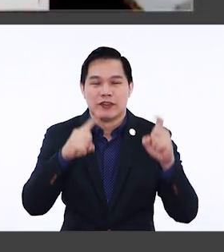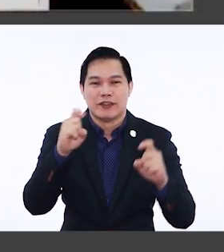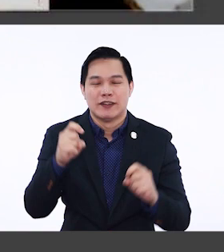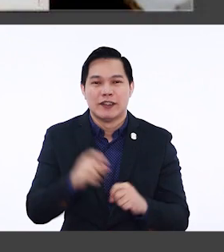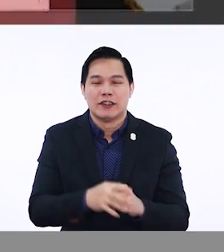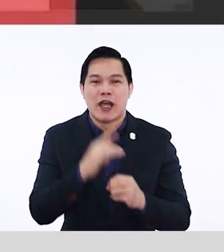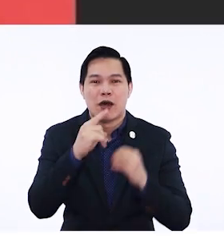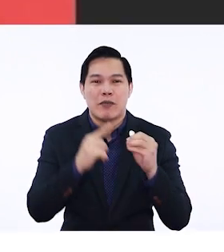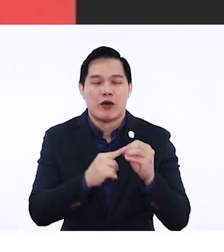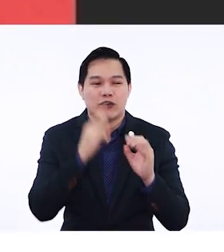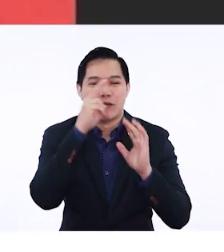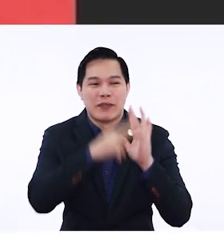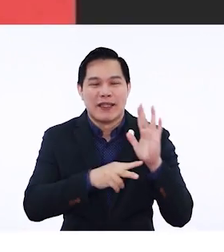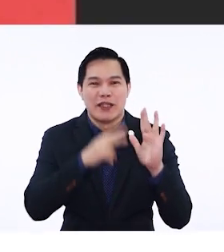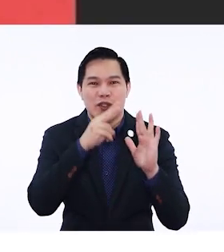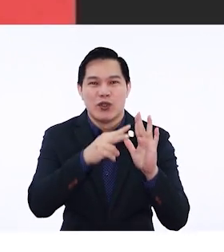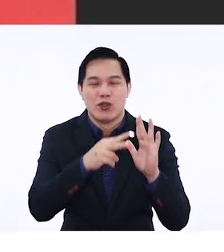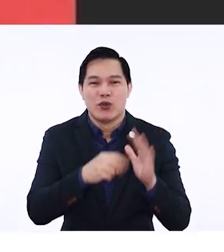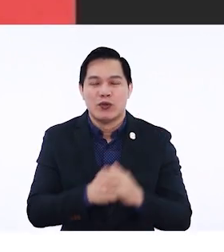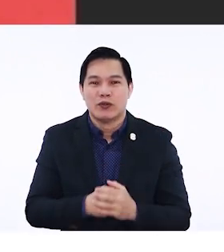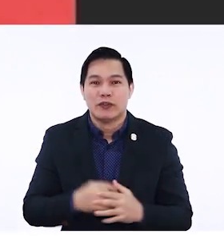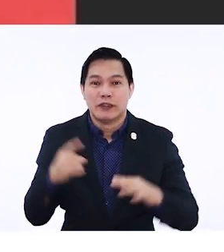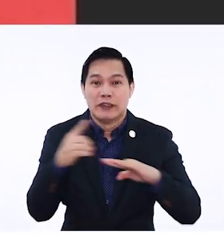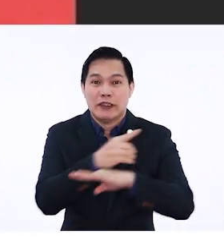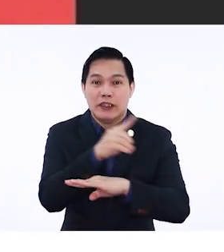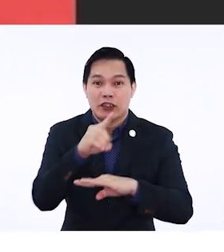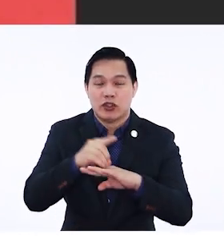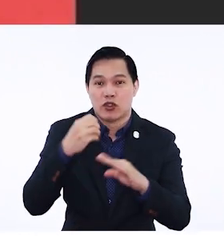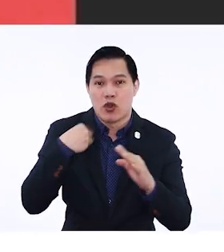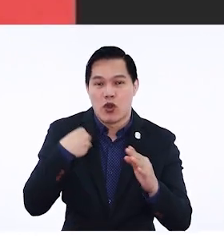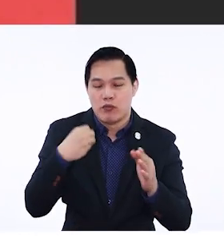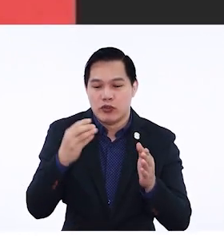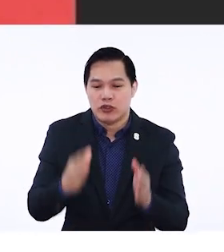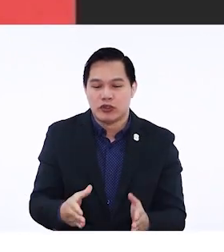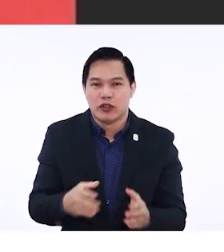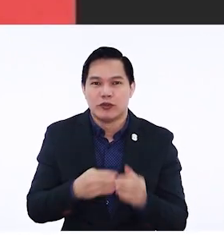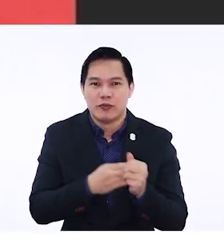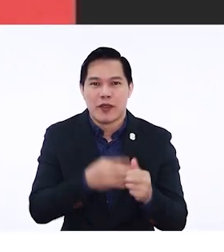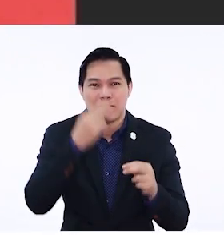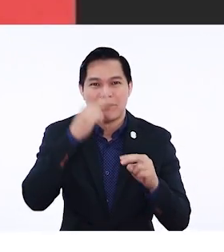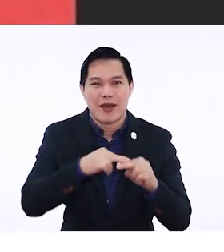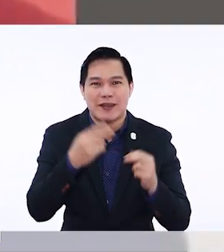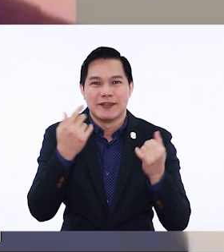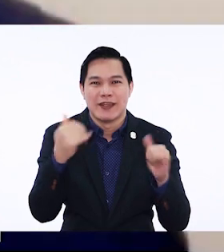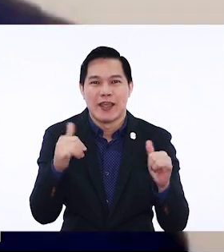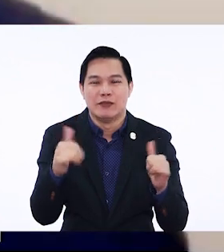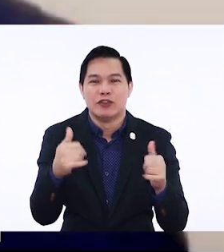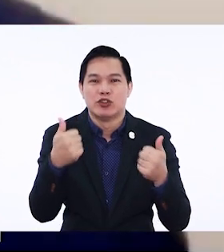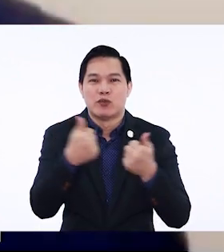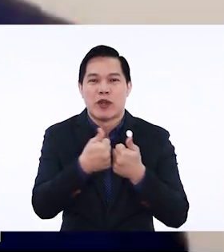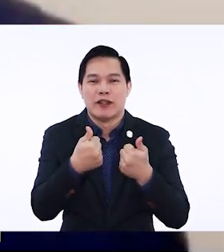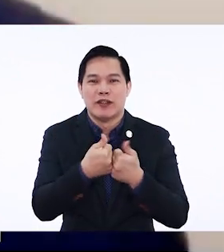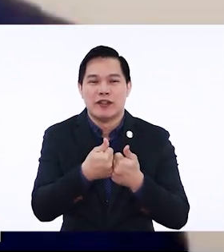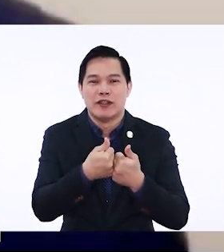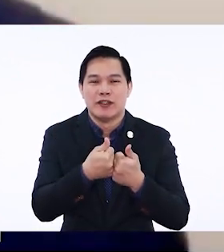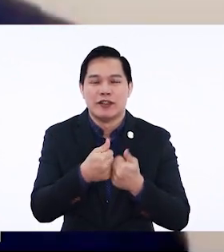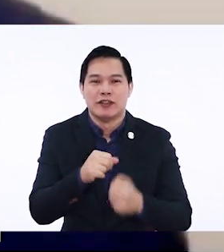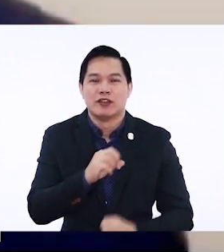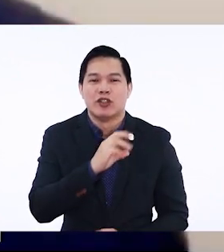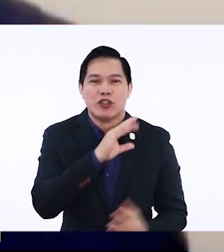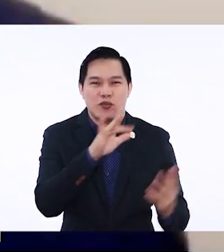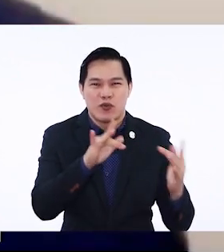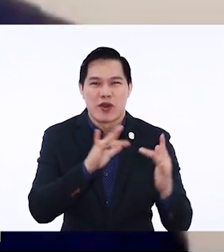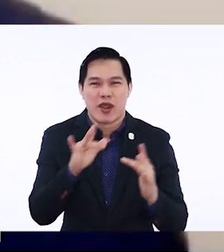test their knowledge about the video. Then Binhi district officers led a variety of fun games to interact